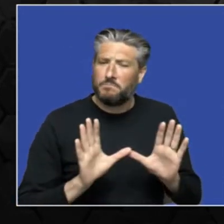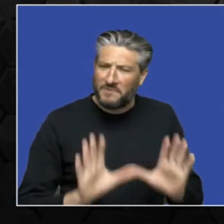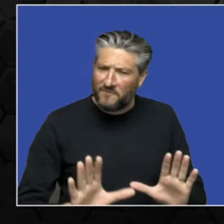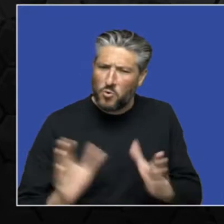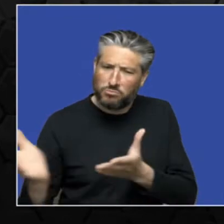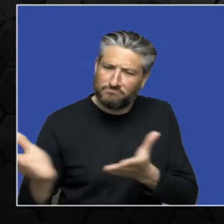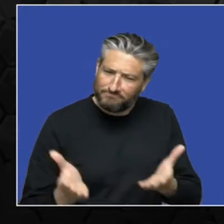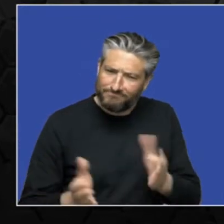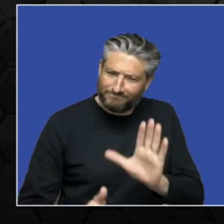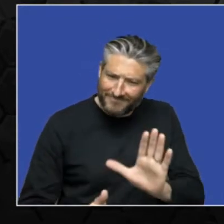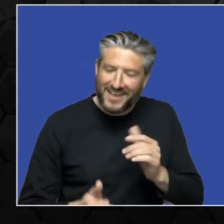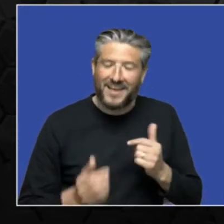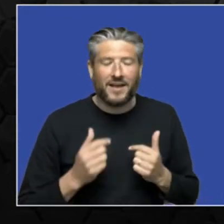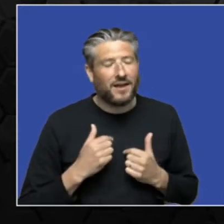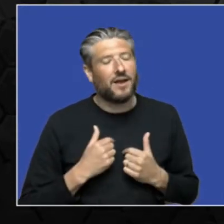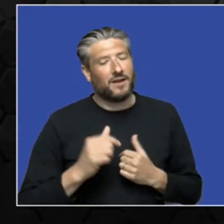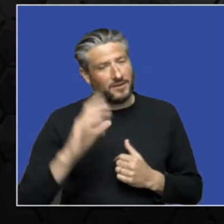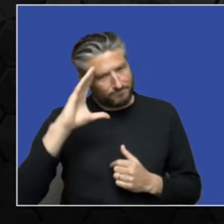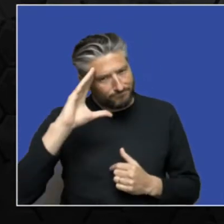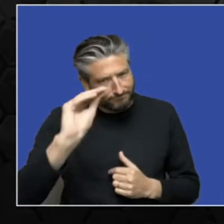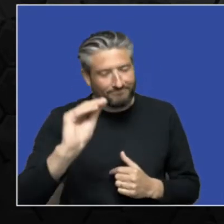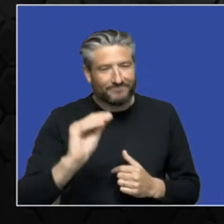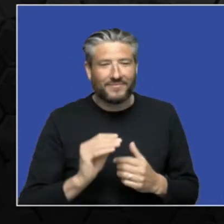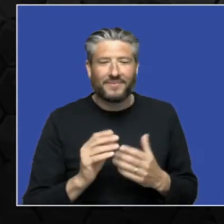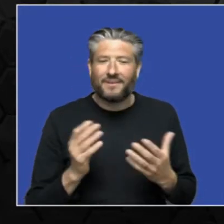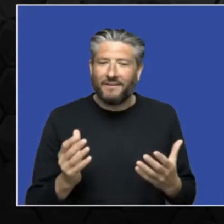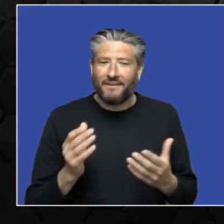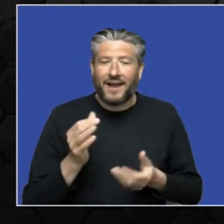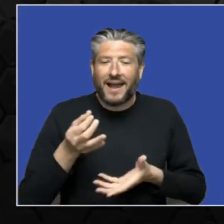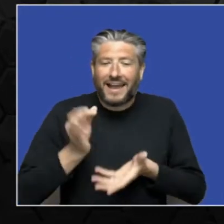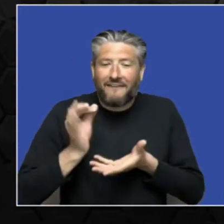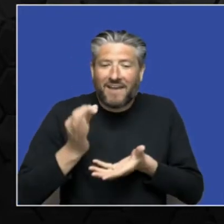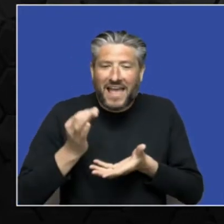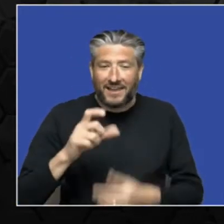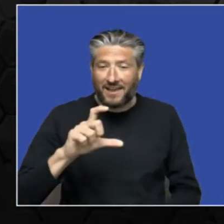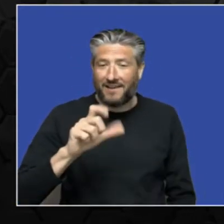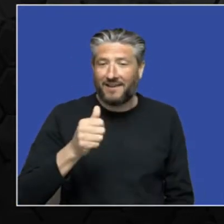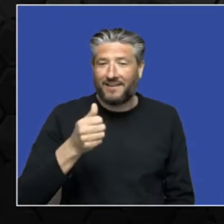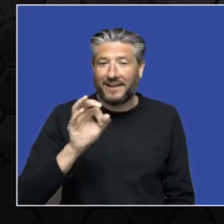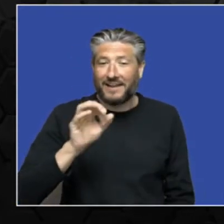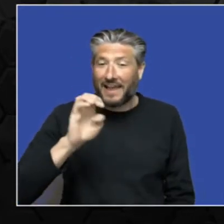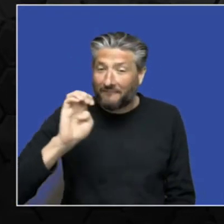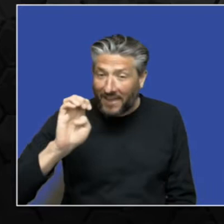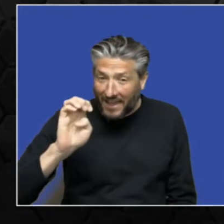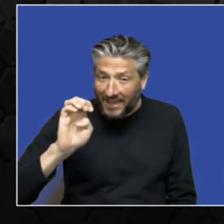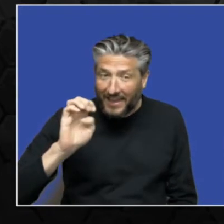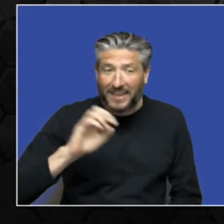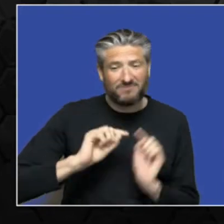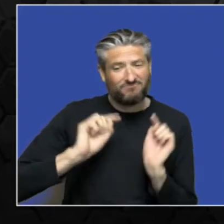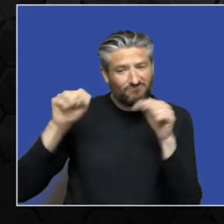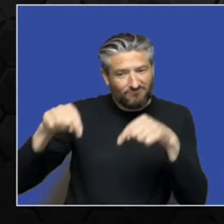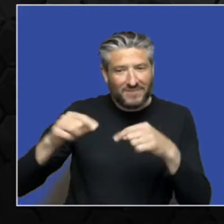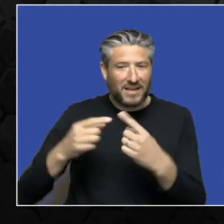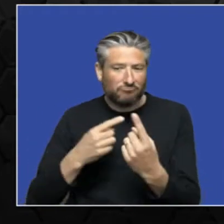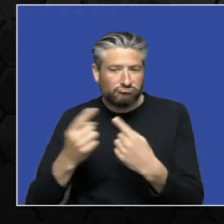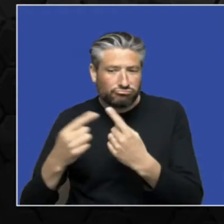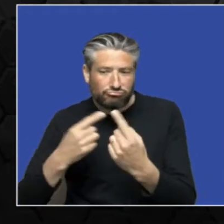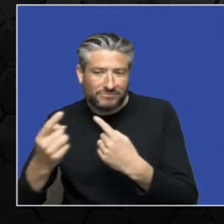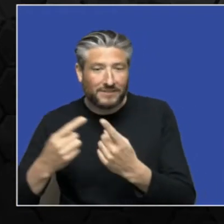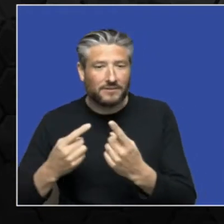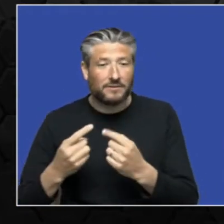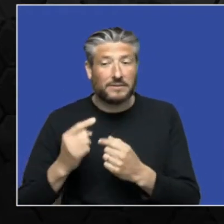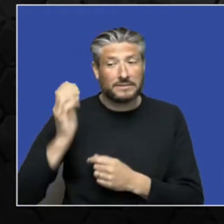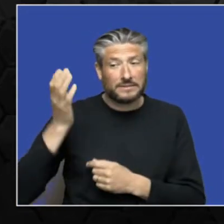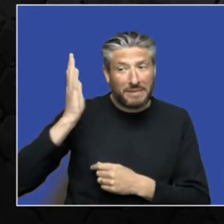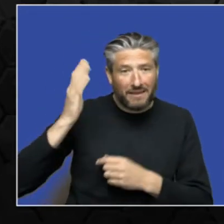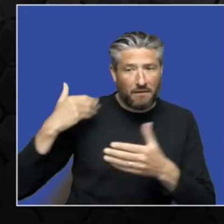AI Cafe that you can join to meet people and chat with them and also chat with our previous speaker. And I want to remind you